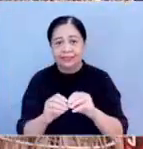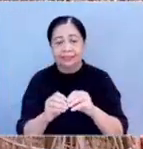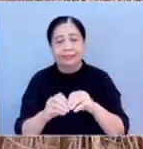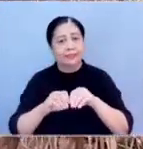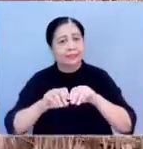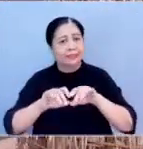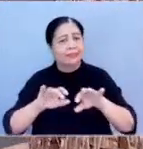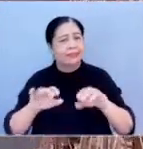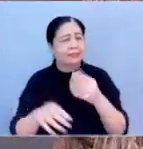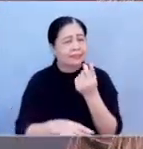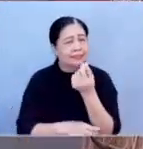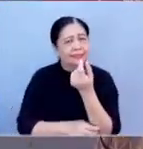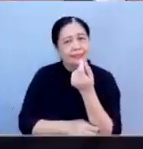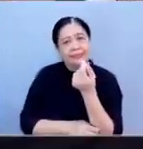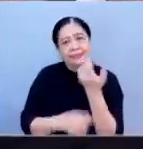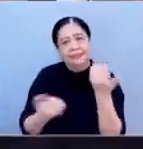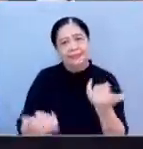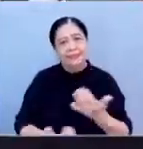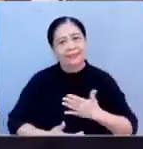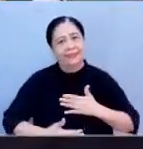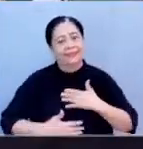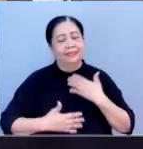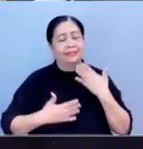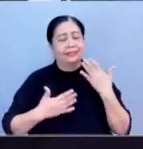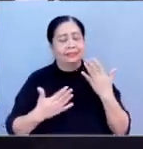a little cheer.